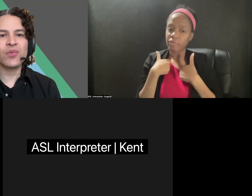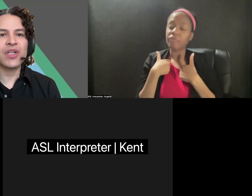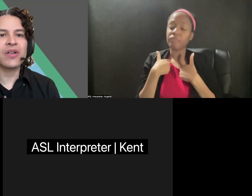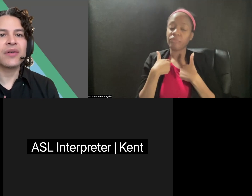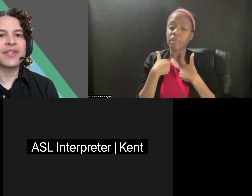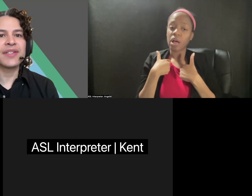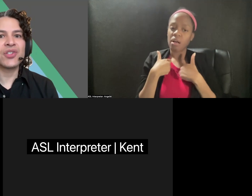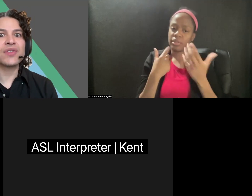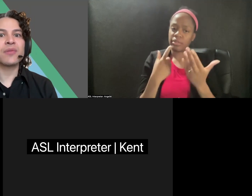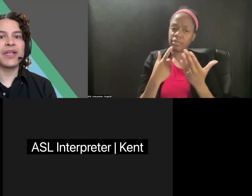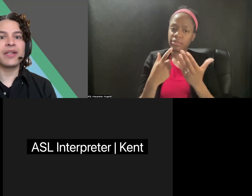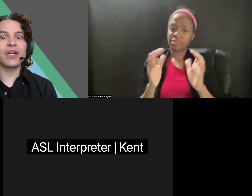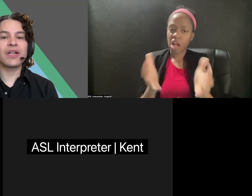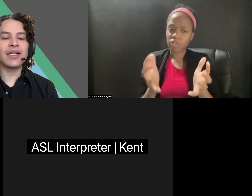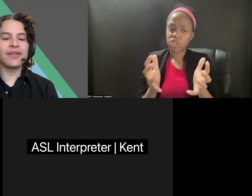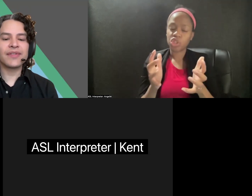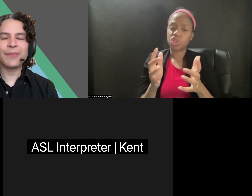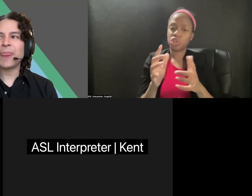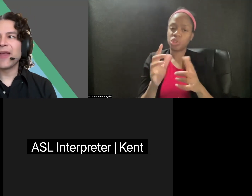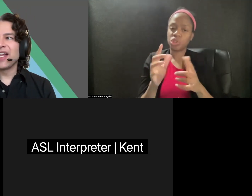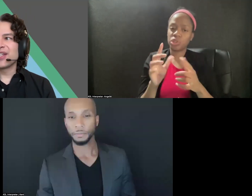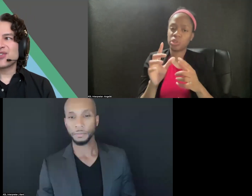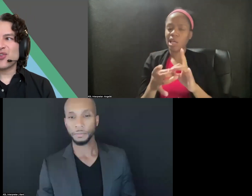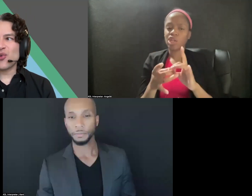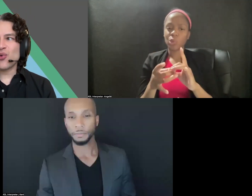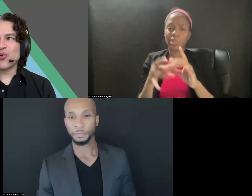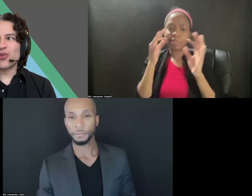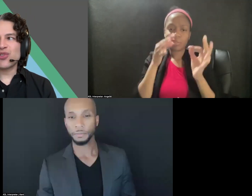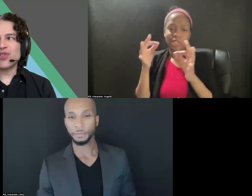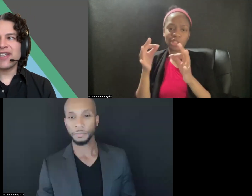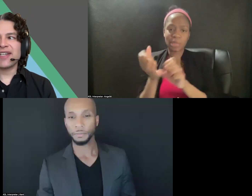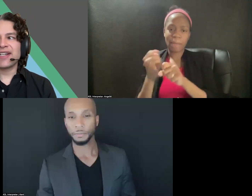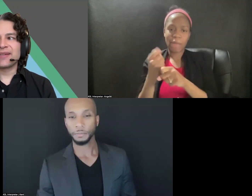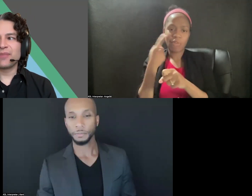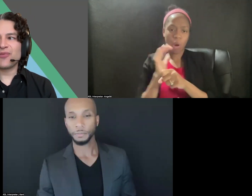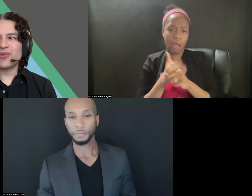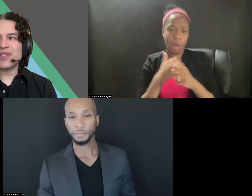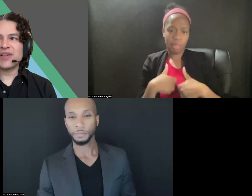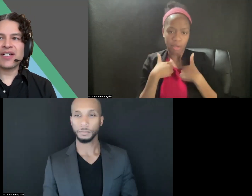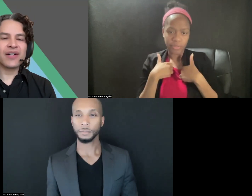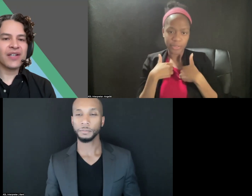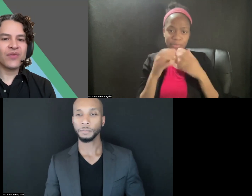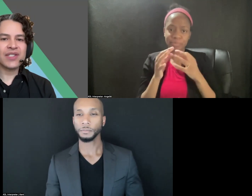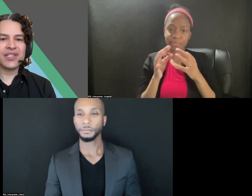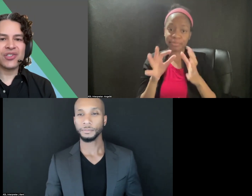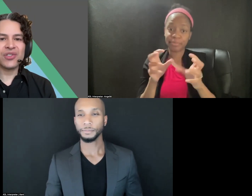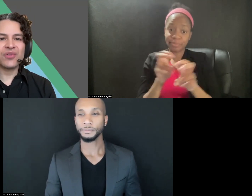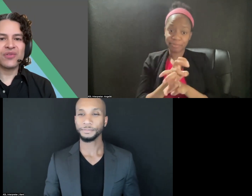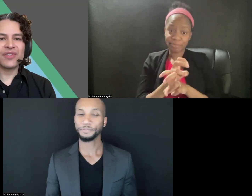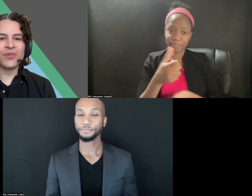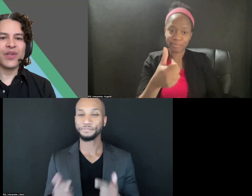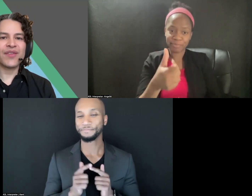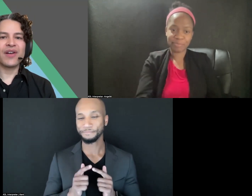places where decisions are made about our lives. So today, before we start our